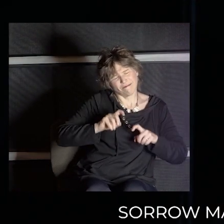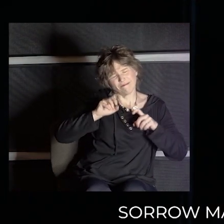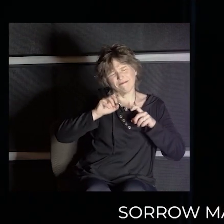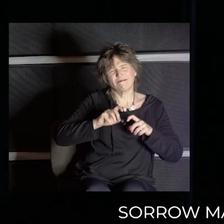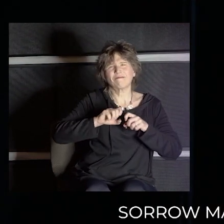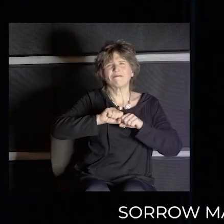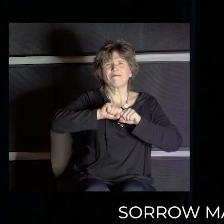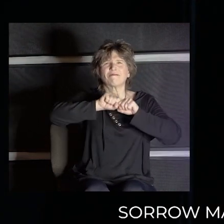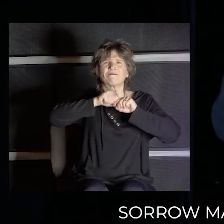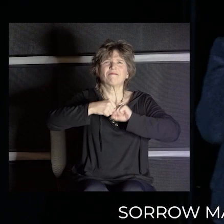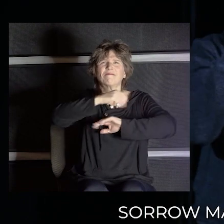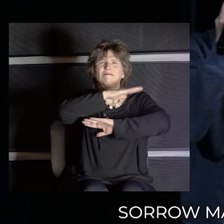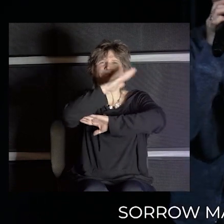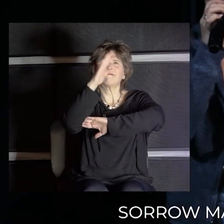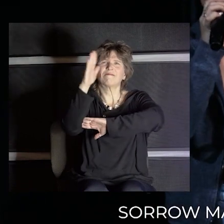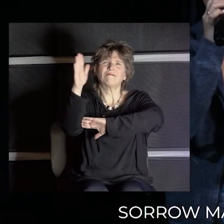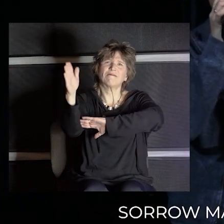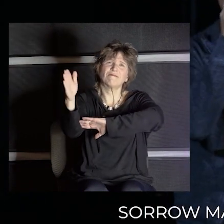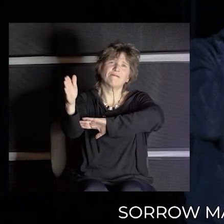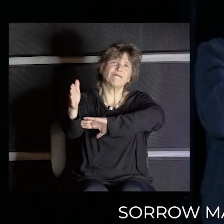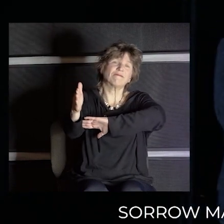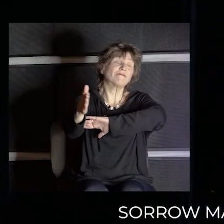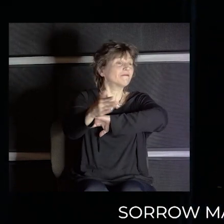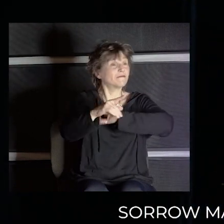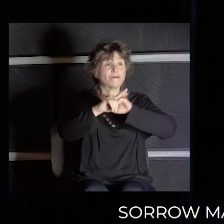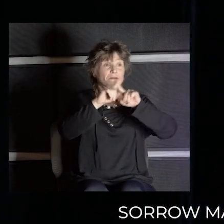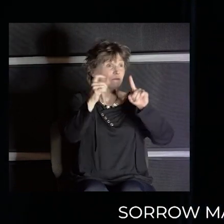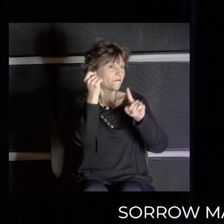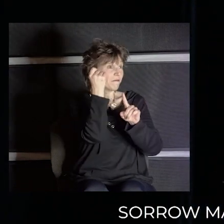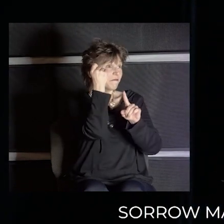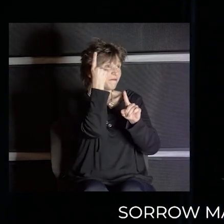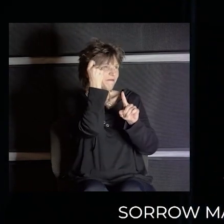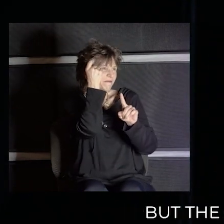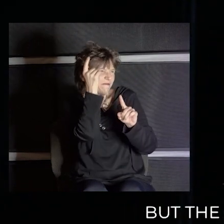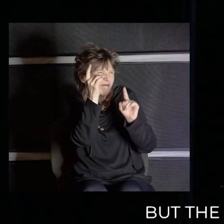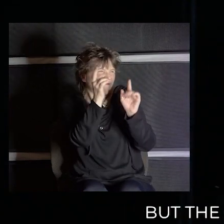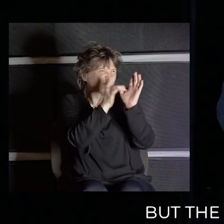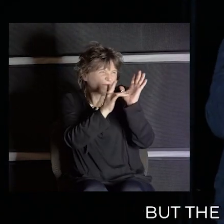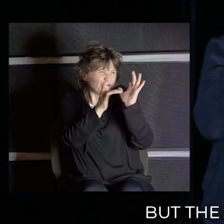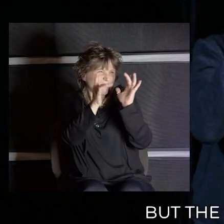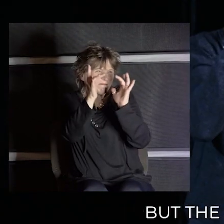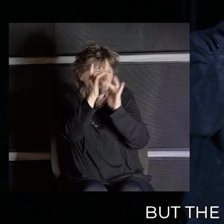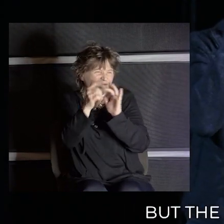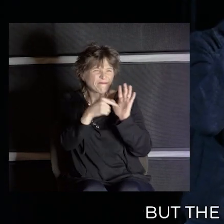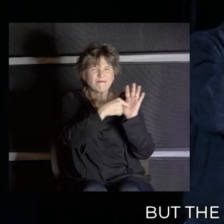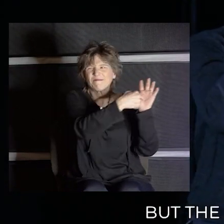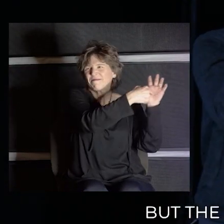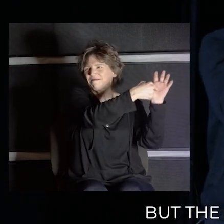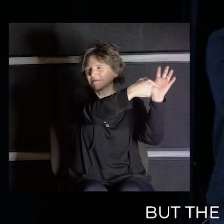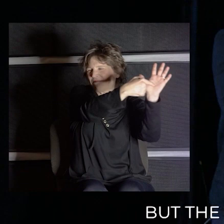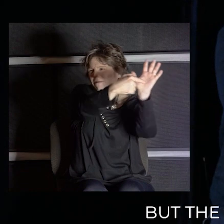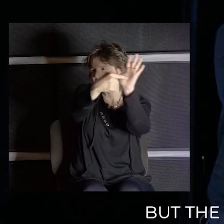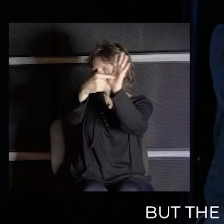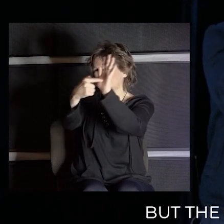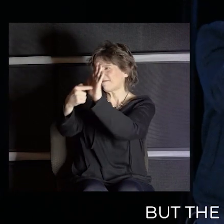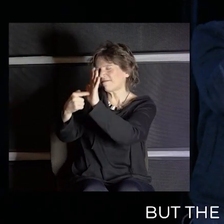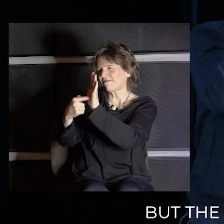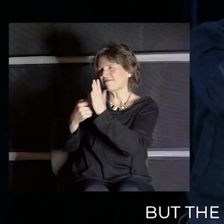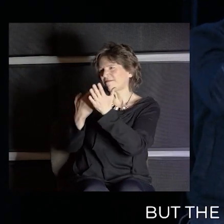Sorrow may come in the darkest night, but the cross has